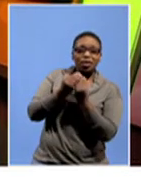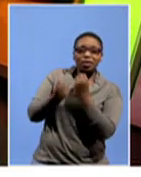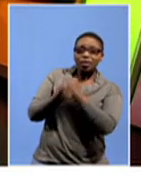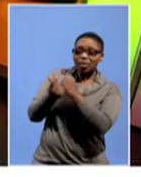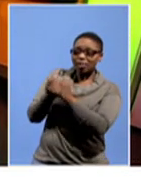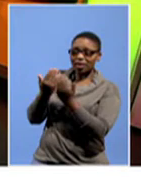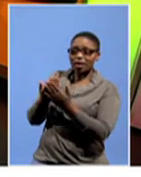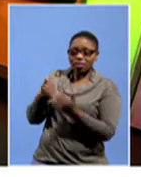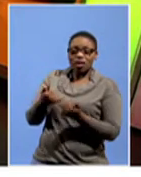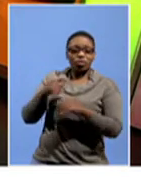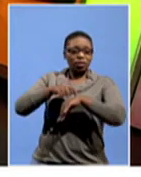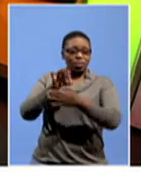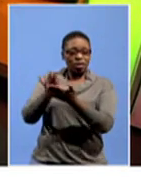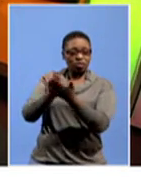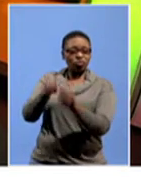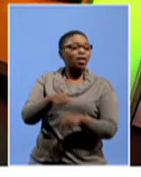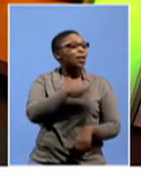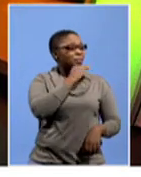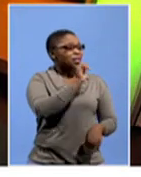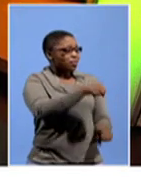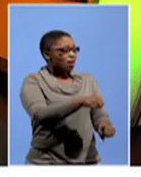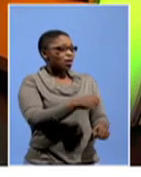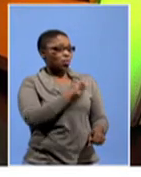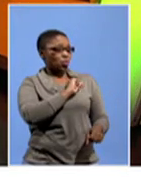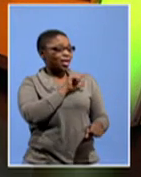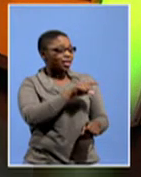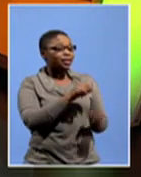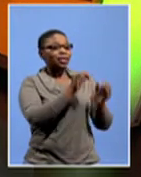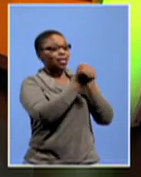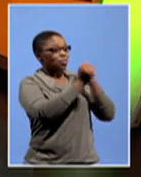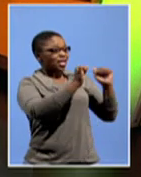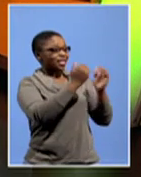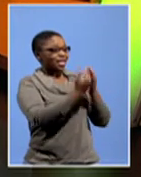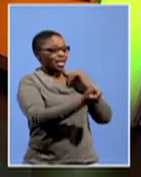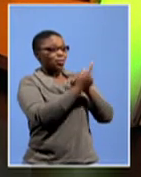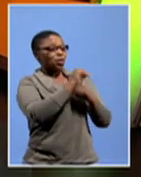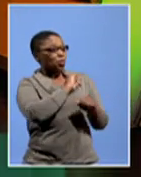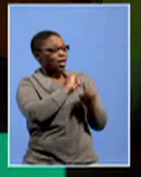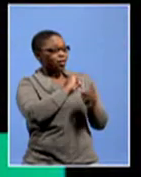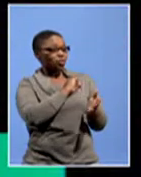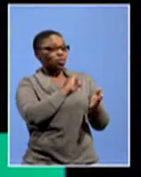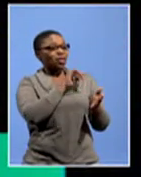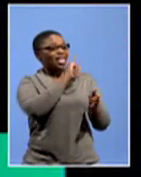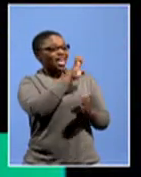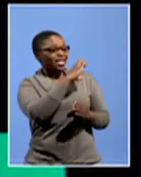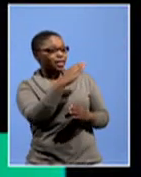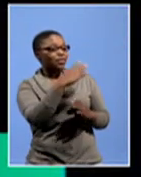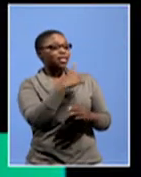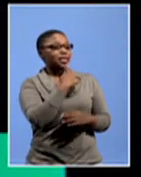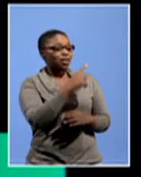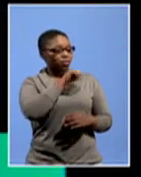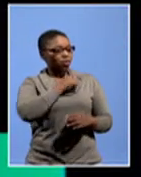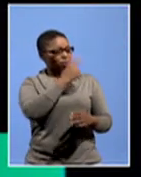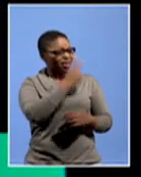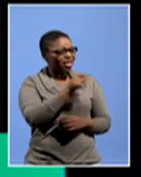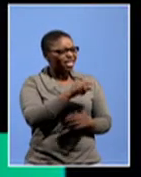election period. Well, yeah, and I mean, disinformation destroys democracy, and it's because of that the IEC have said, we recognize this as a